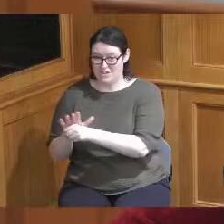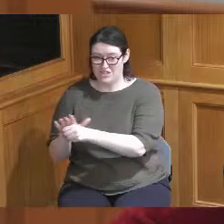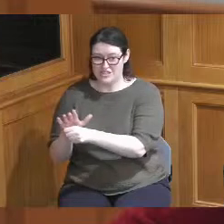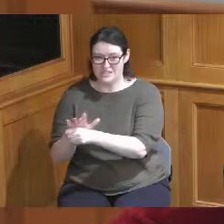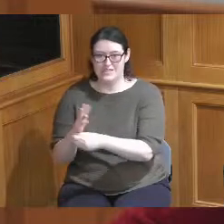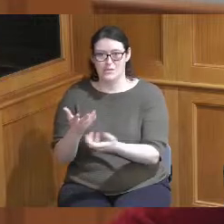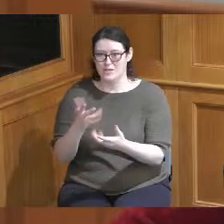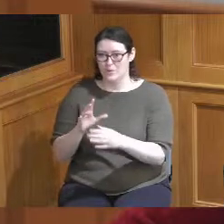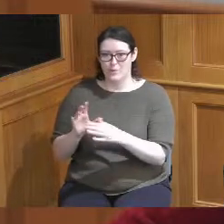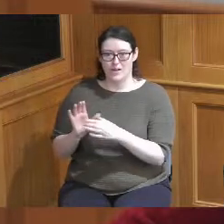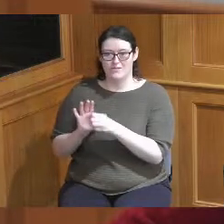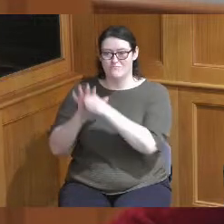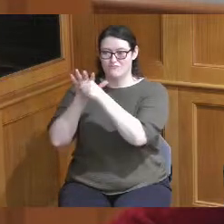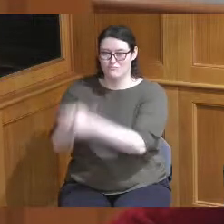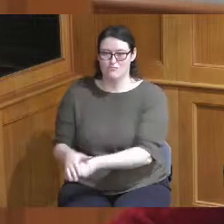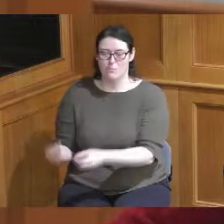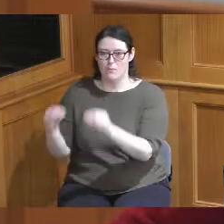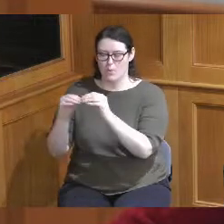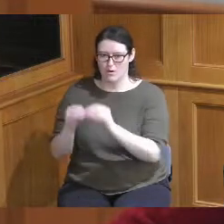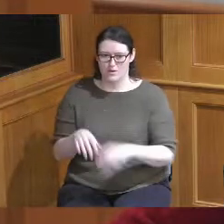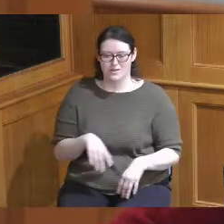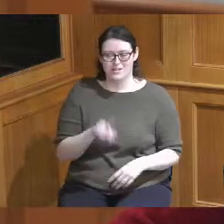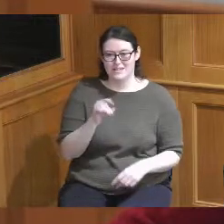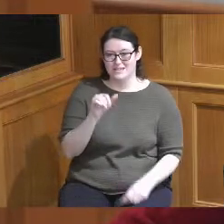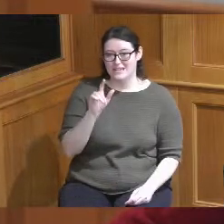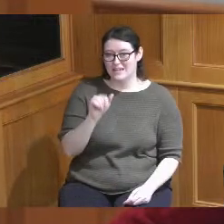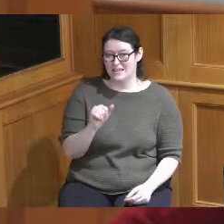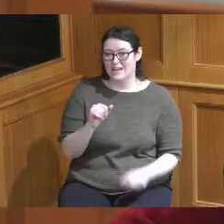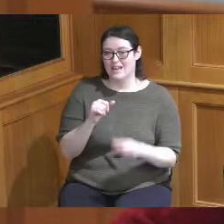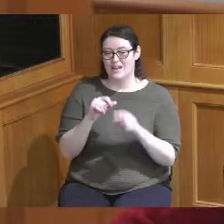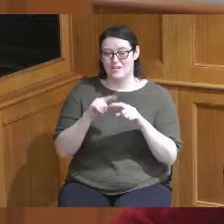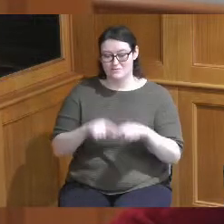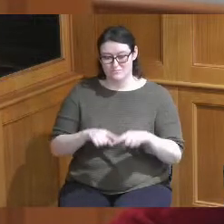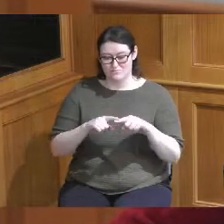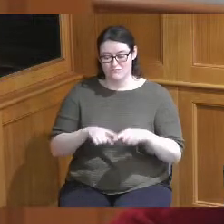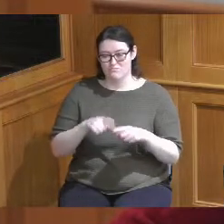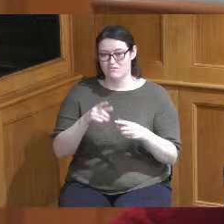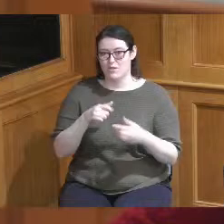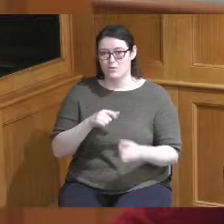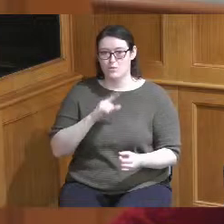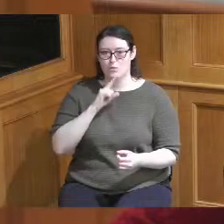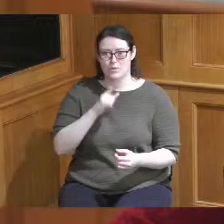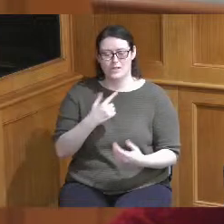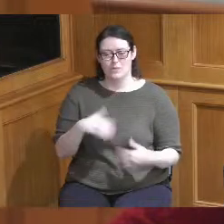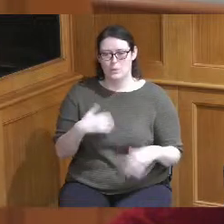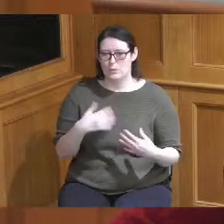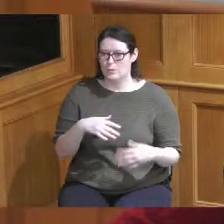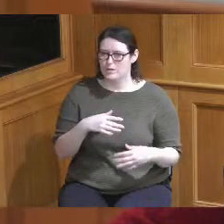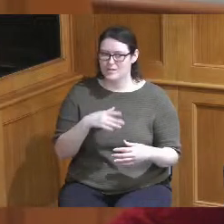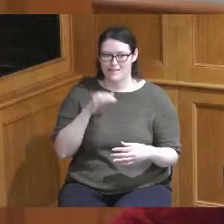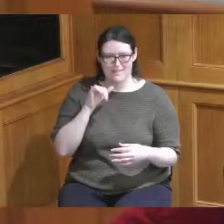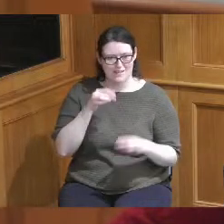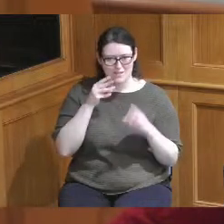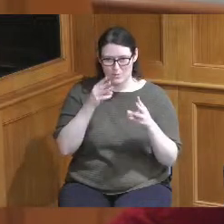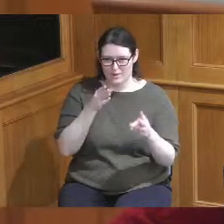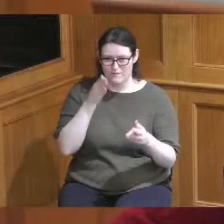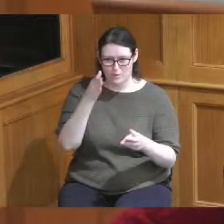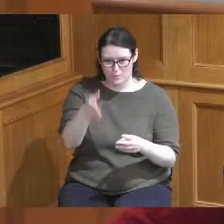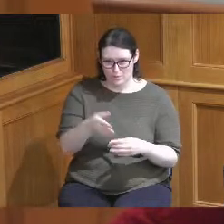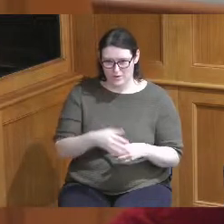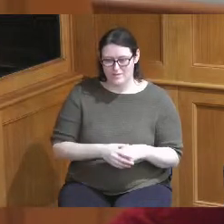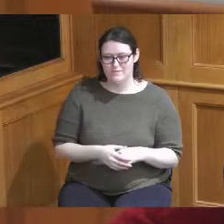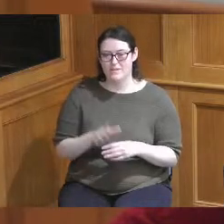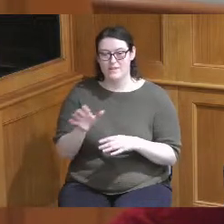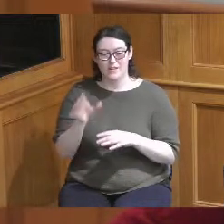Furthermore, their data-driven approach is critical for long-term success. Through preventive data analysis, strategies to